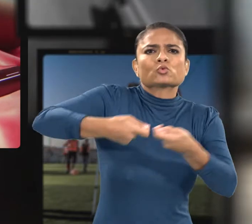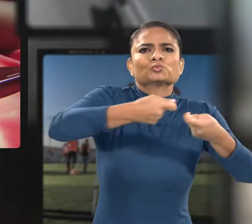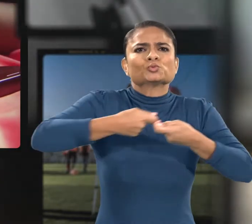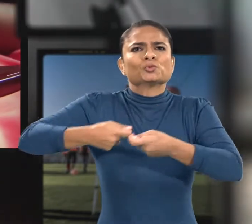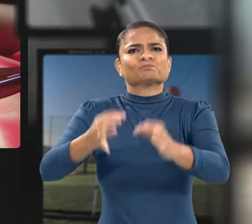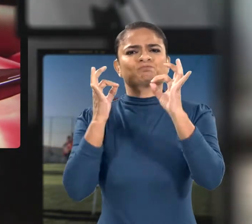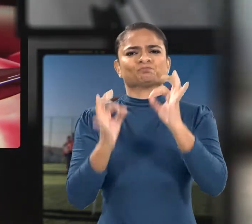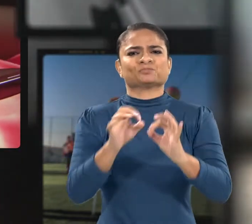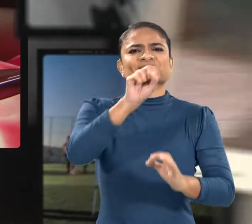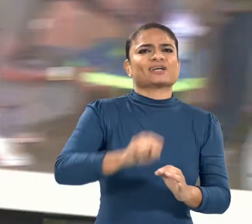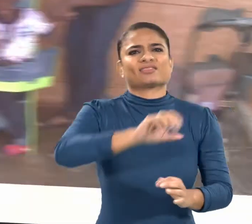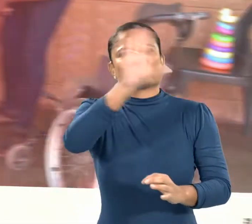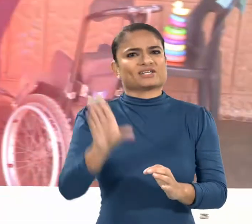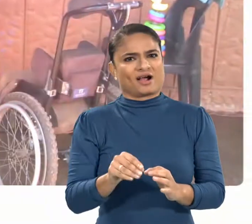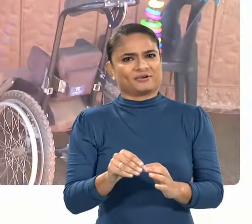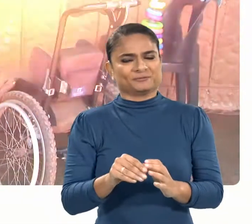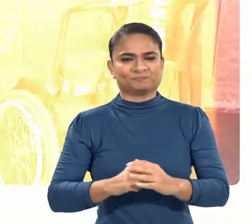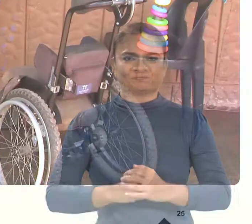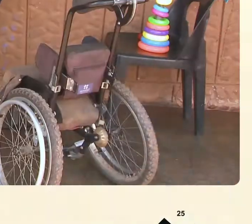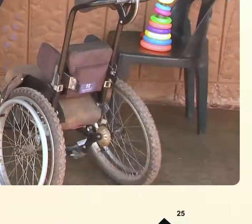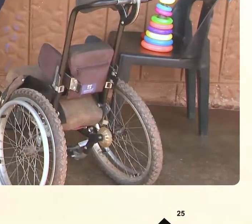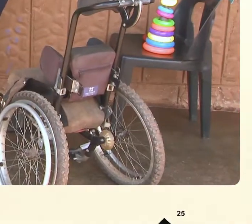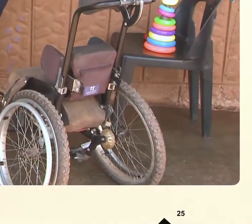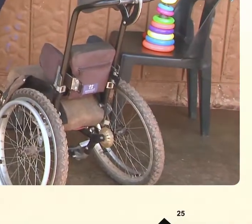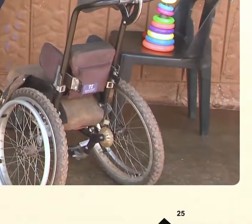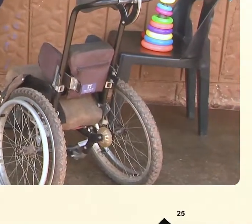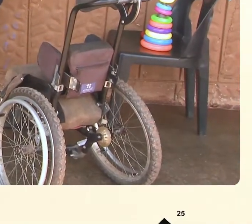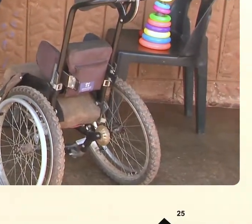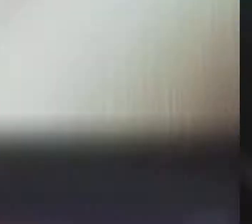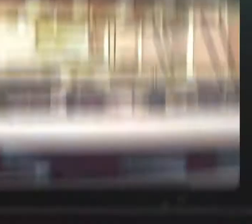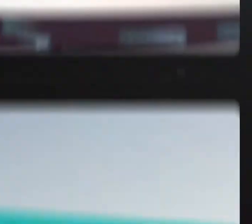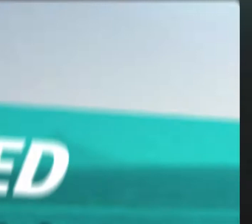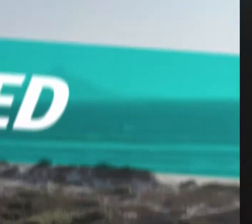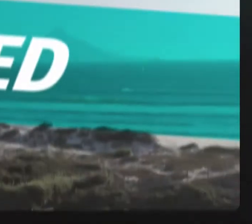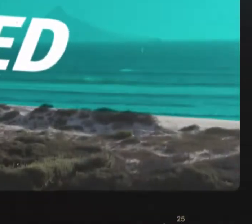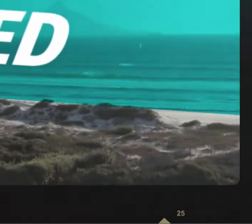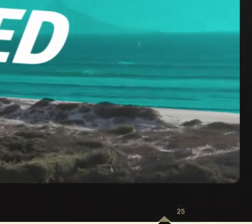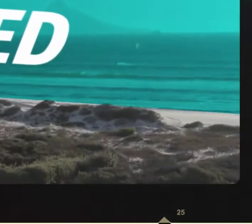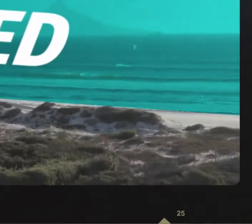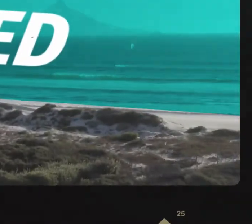persons with disabilities can and must make to building a disability-inclusive Mzansi.